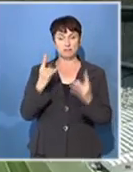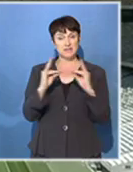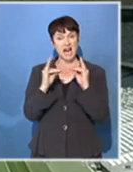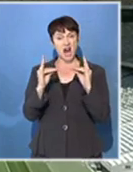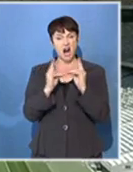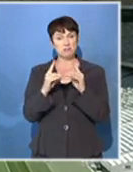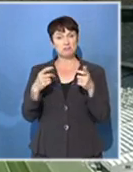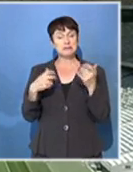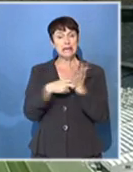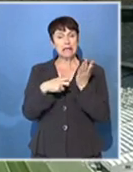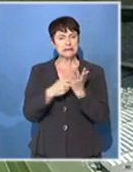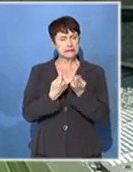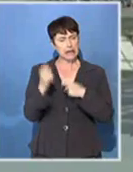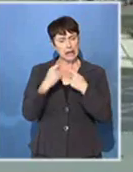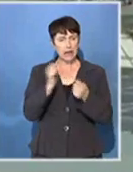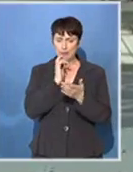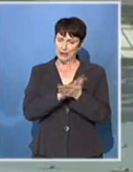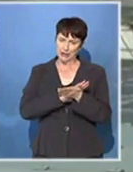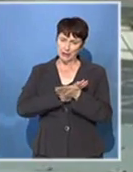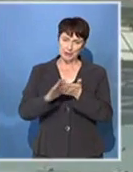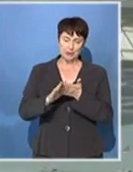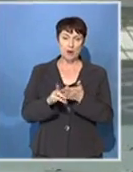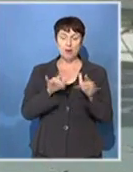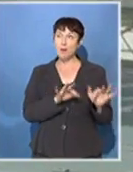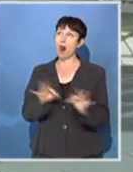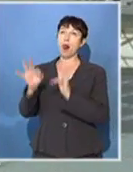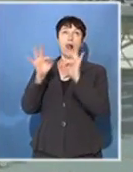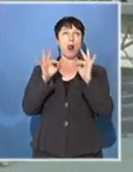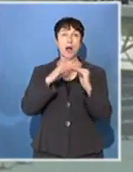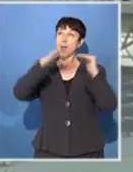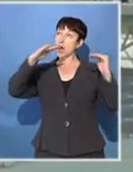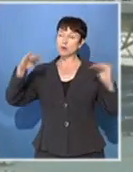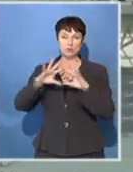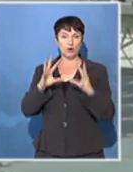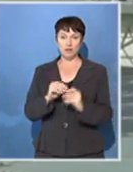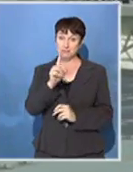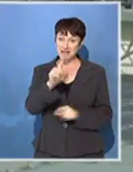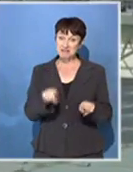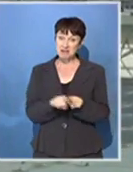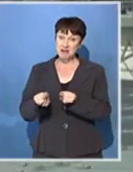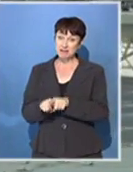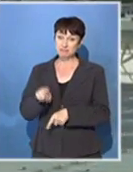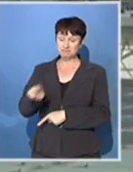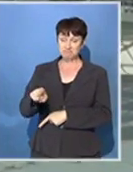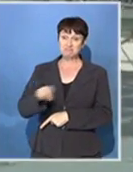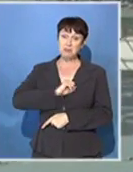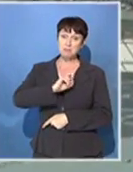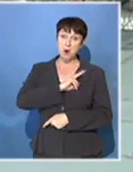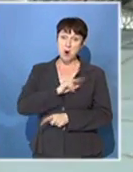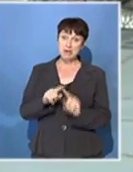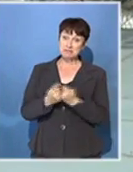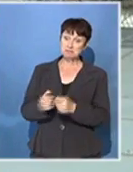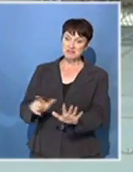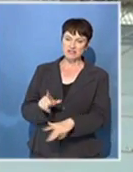backdrop of Table Mountain, something to behold. But what counts even more is the form of the Blitzboks, the defending World Sevens Series